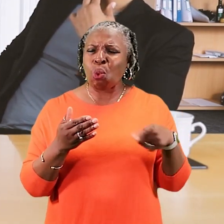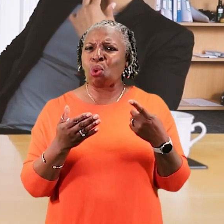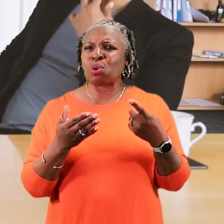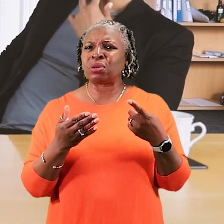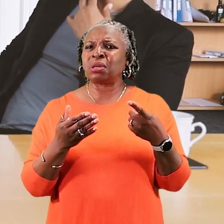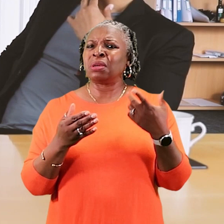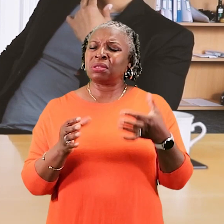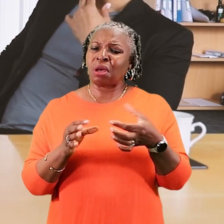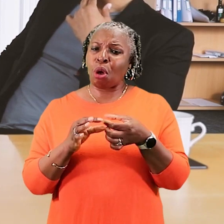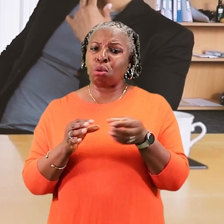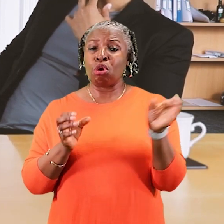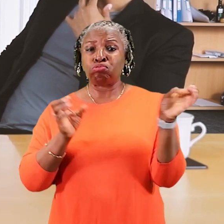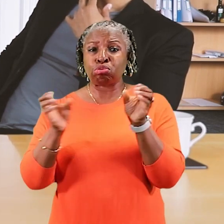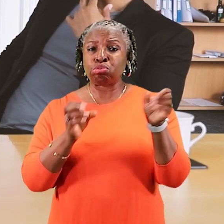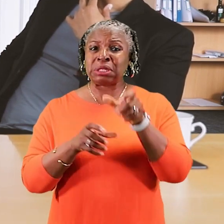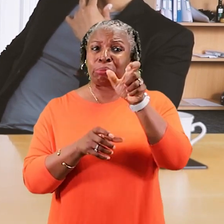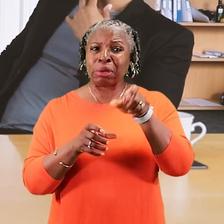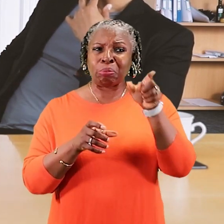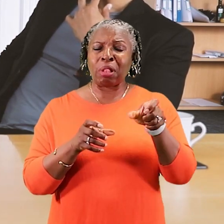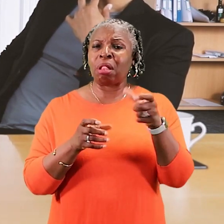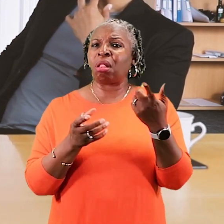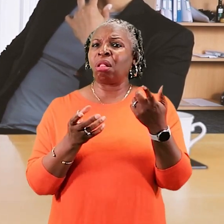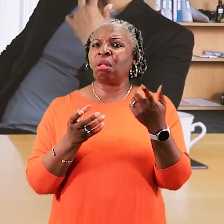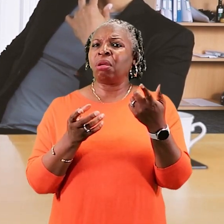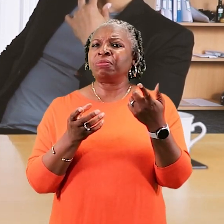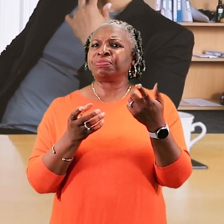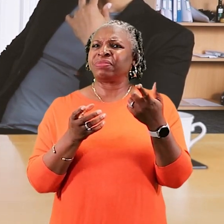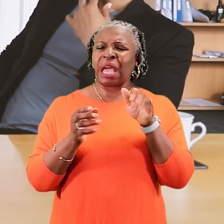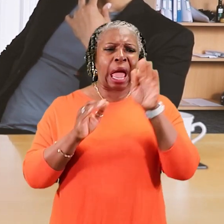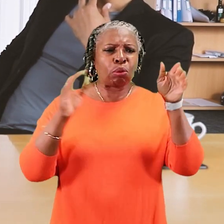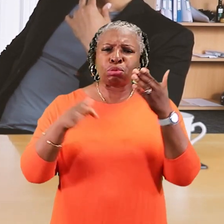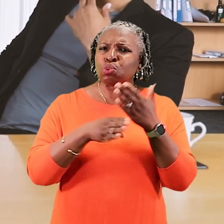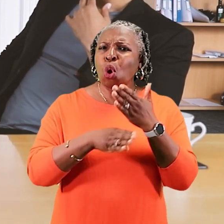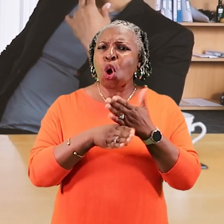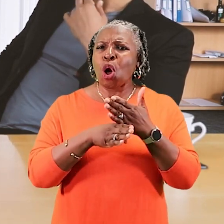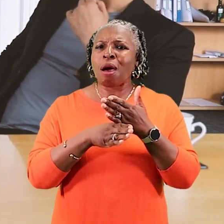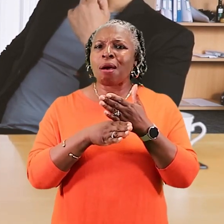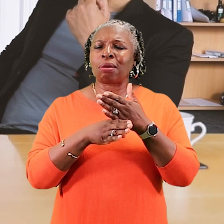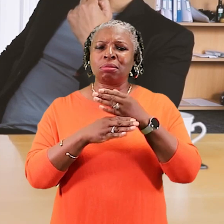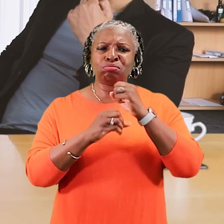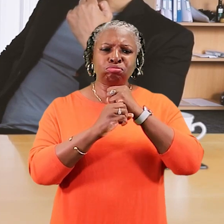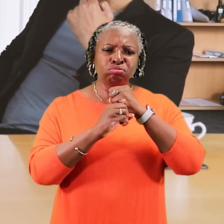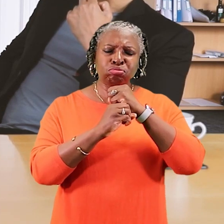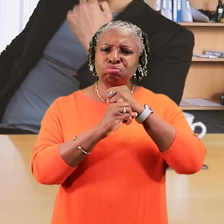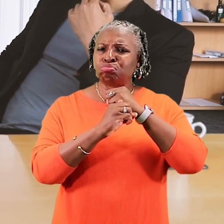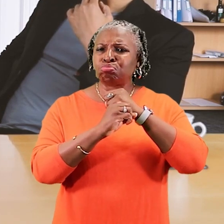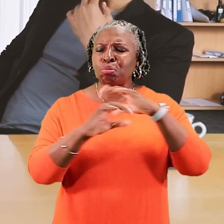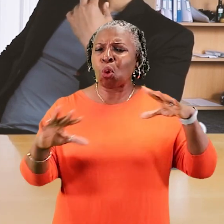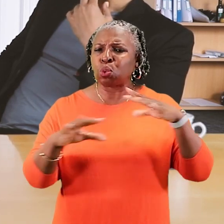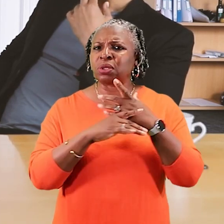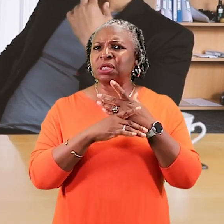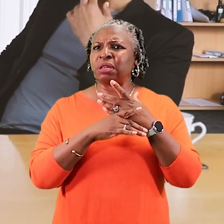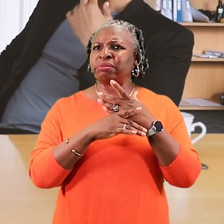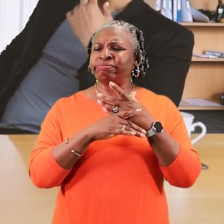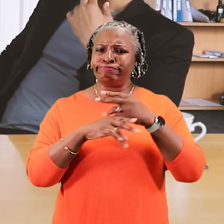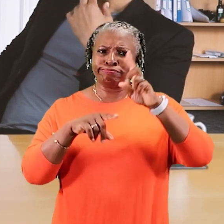to engage people in recruitment, for example, like outreach work, or putting on adverts that you welcome a diverse range